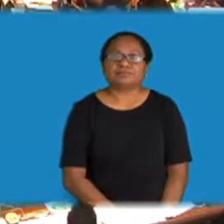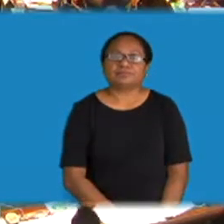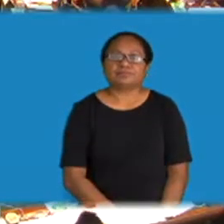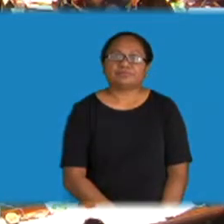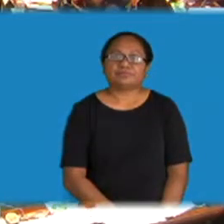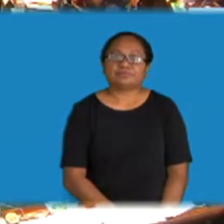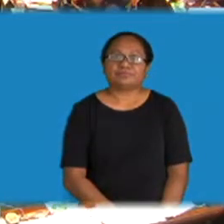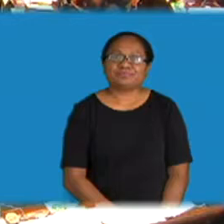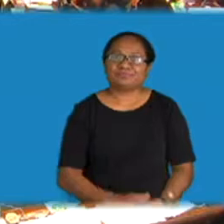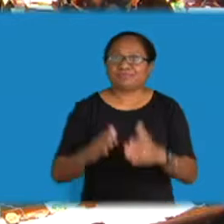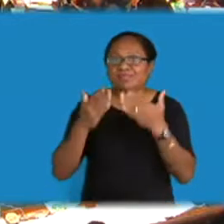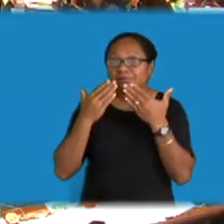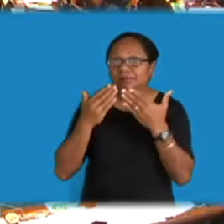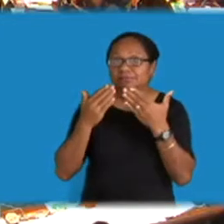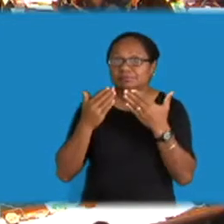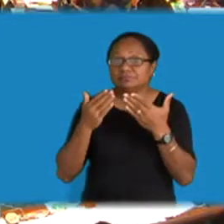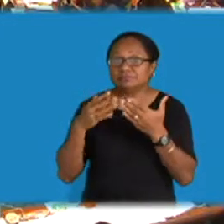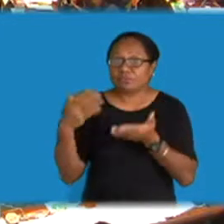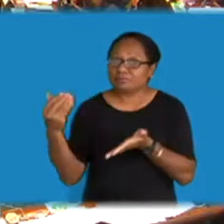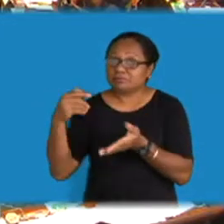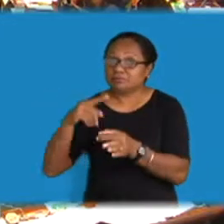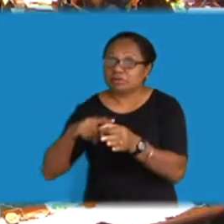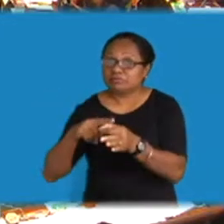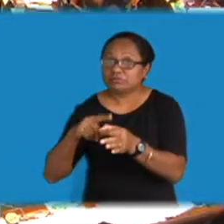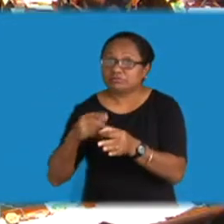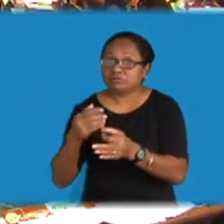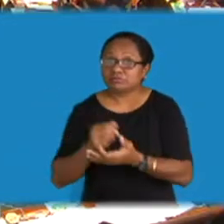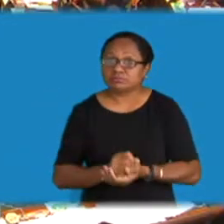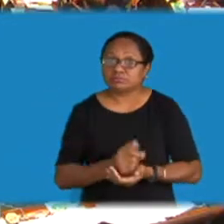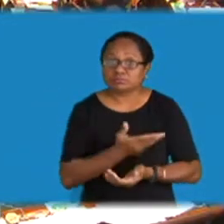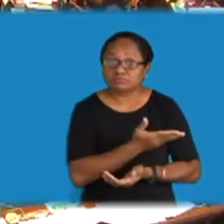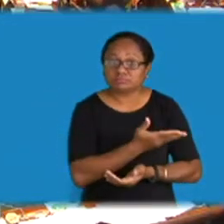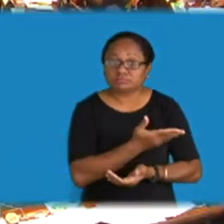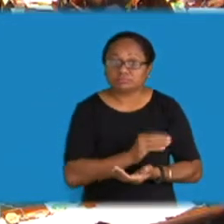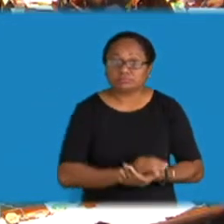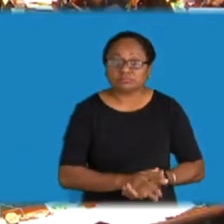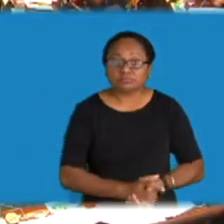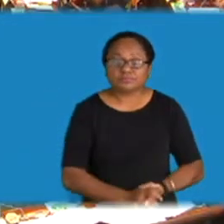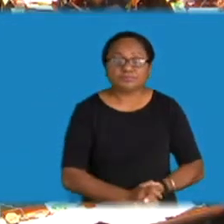Thank you. Supplementary question, Honourable Sala Tirandranu.